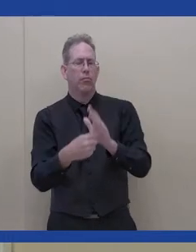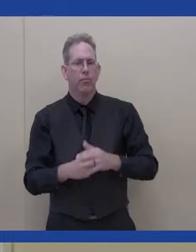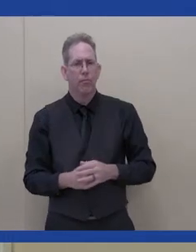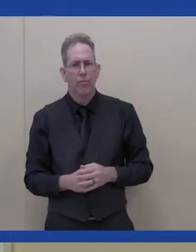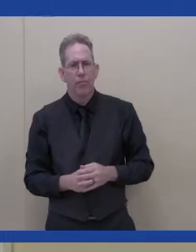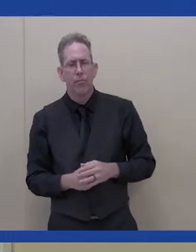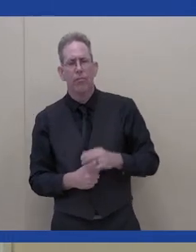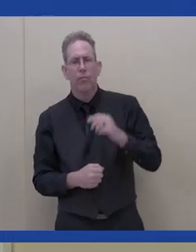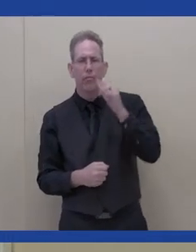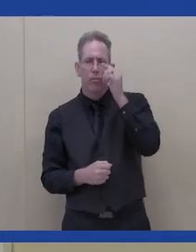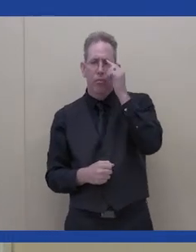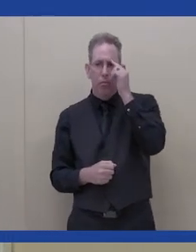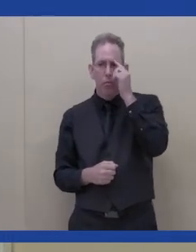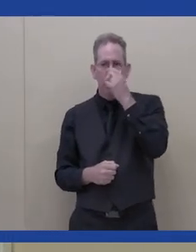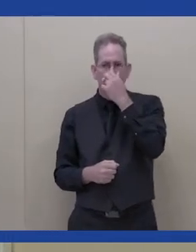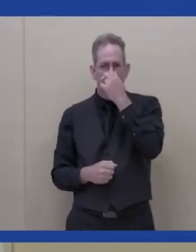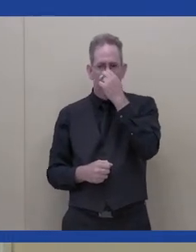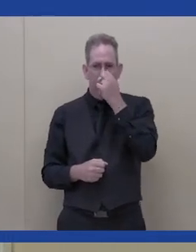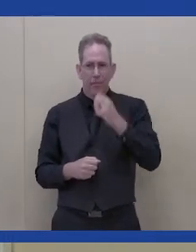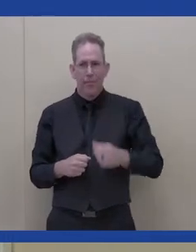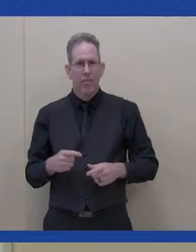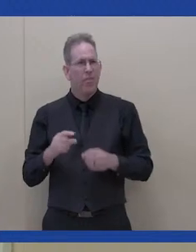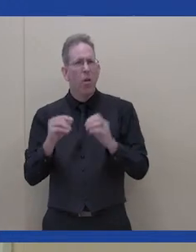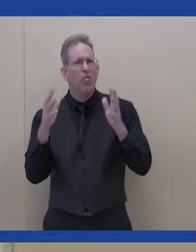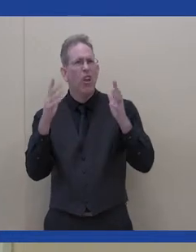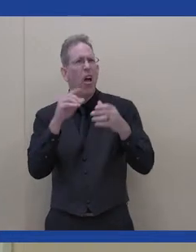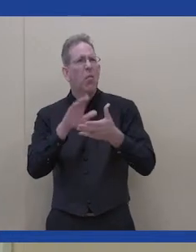No one's excited about budgets? Yes, yes.